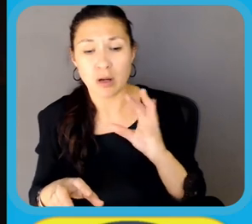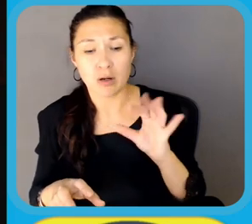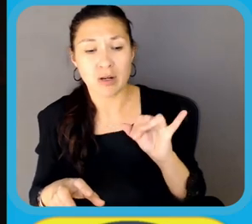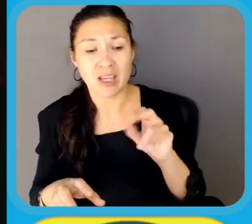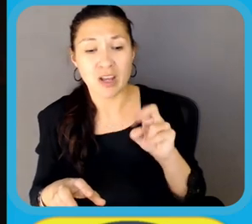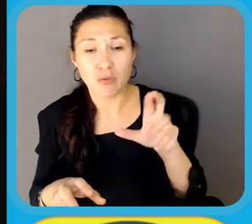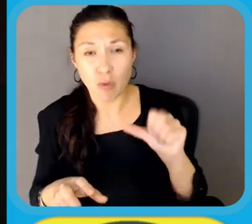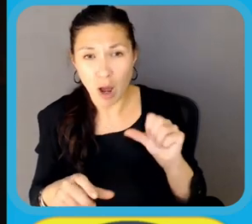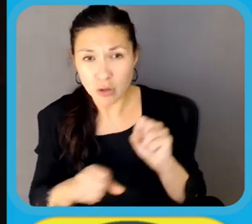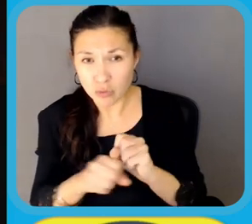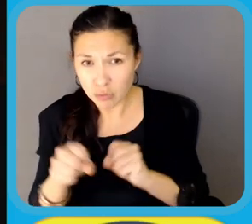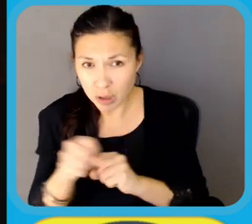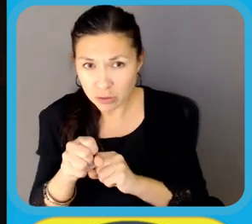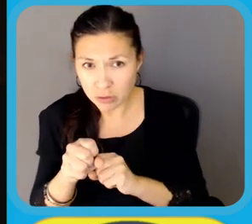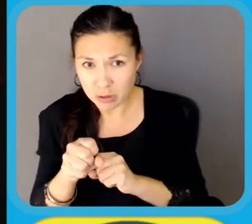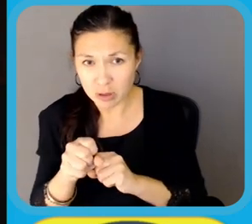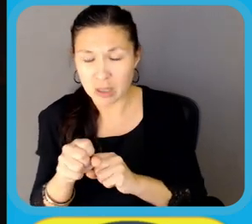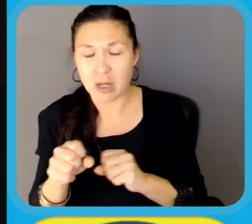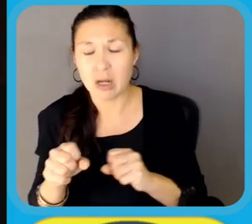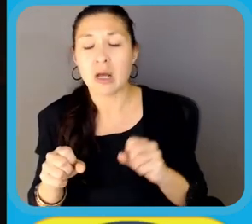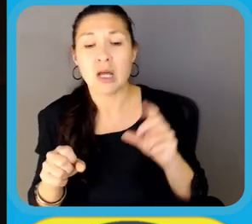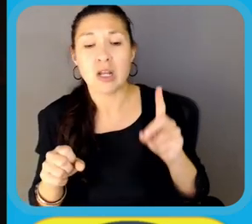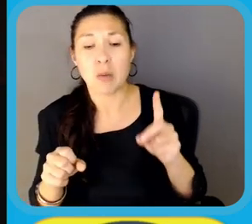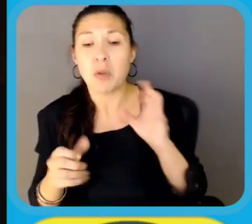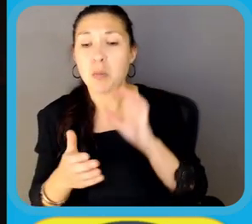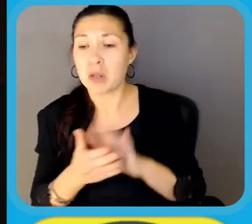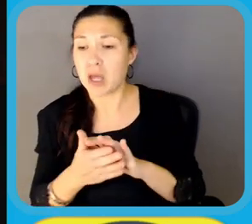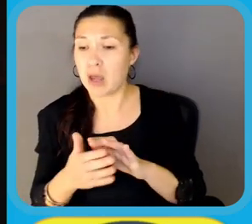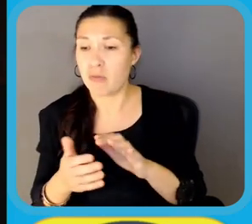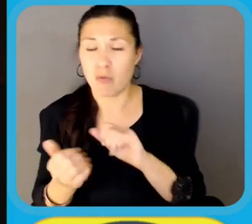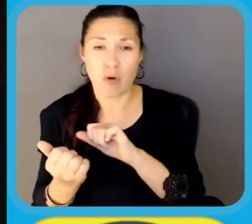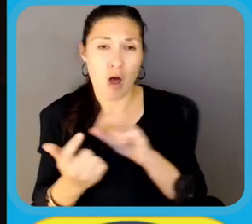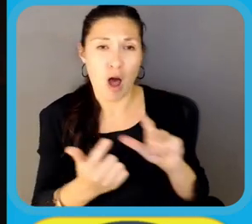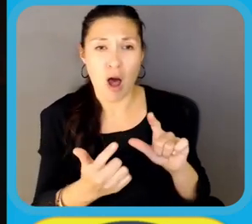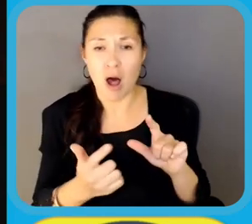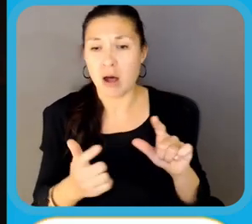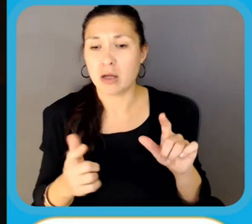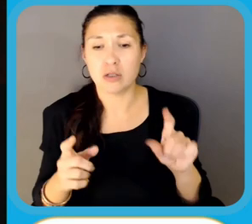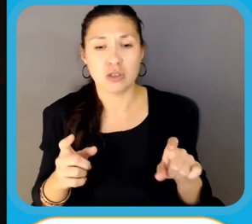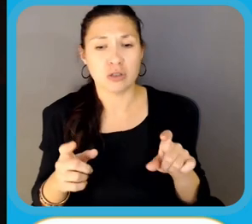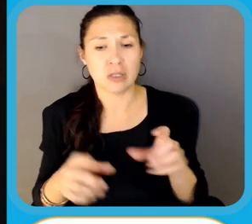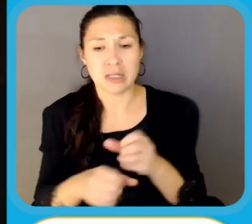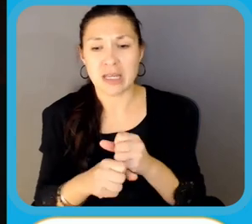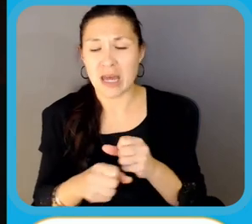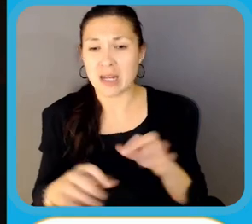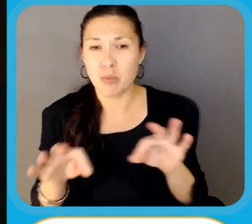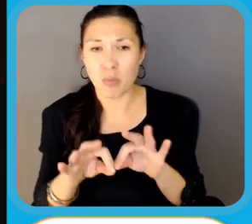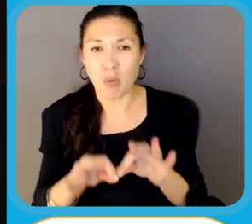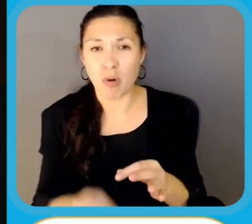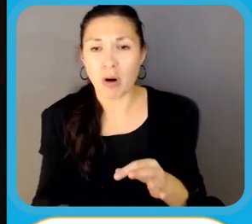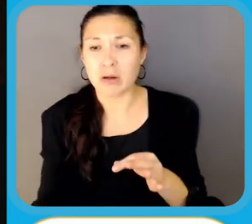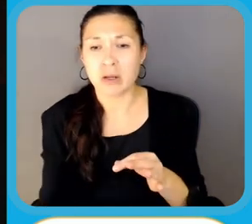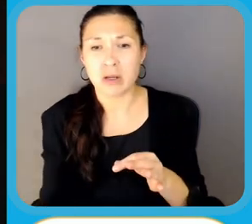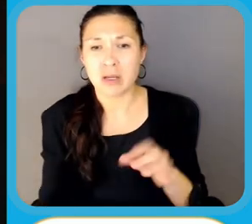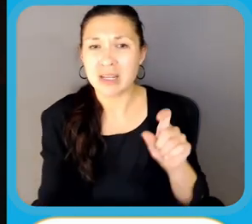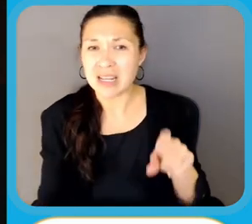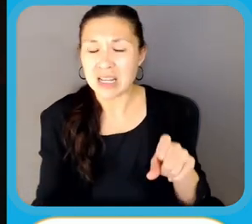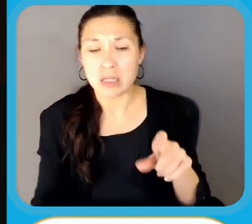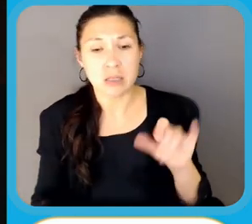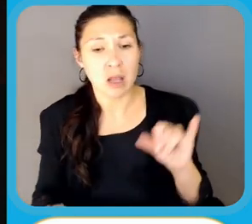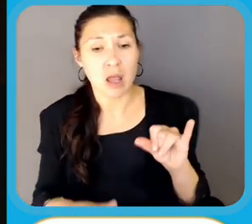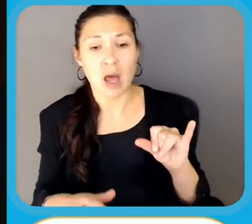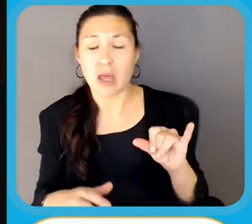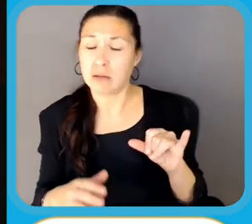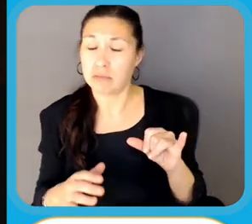we believe everyone should have access to their essential needs, which include affordable broadband. And in the